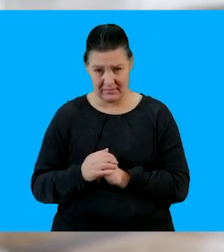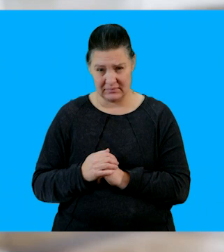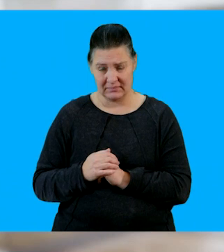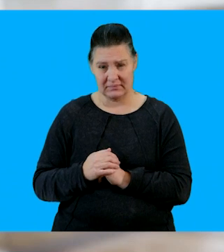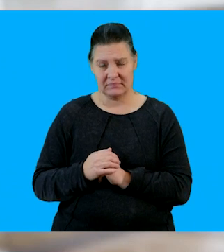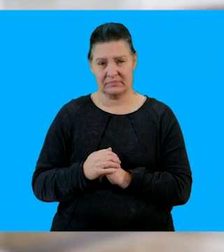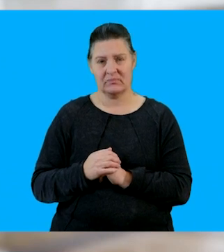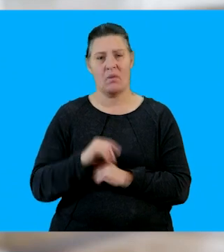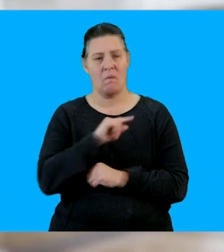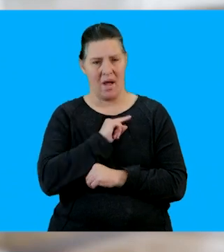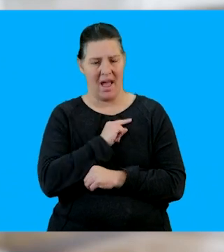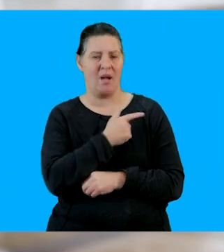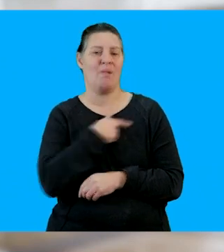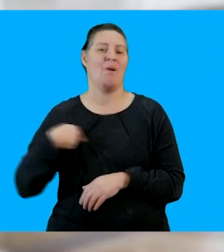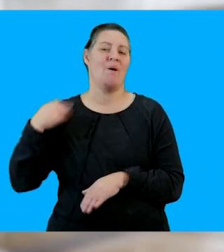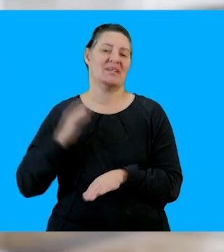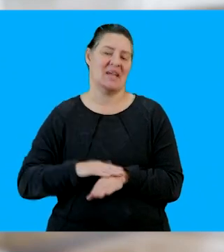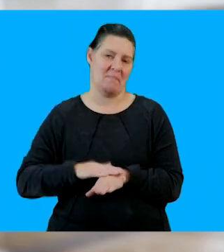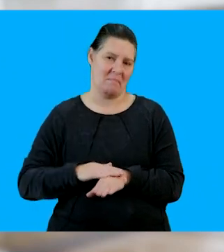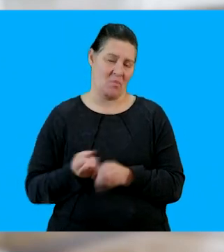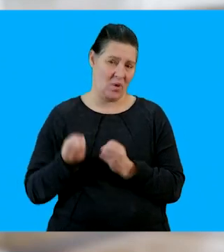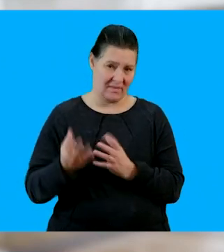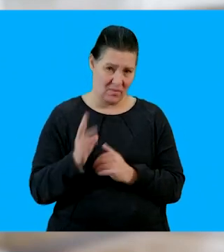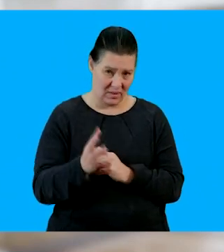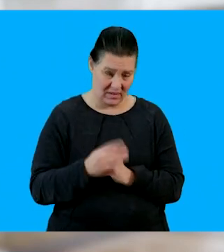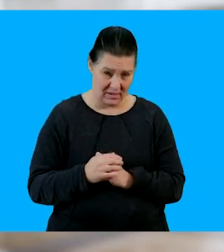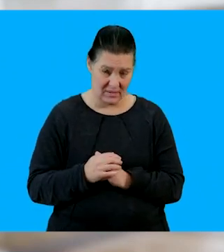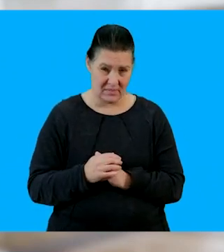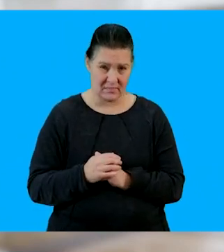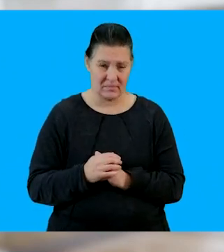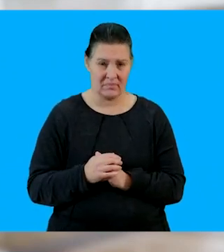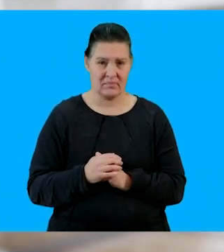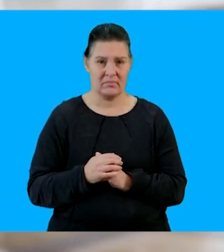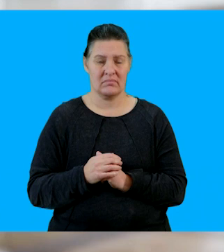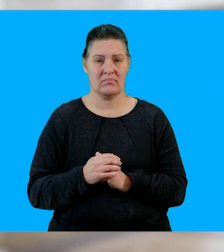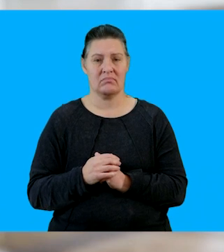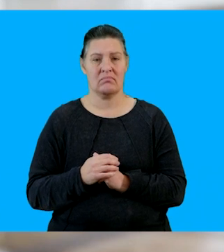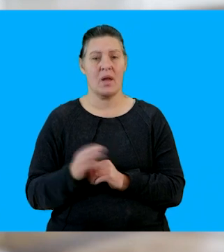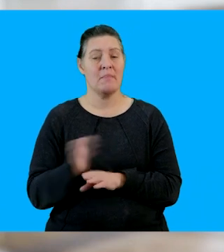their interest because of the long term that they will be giving you their money.